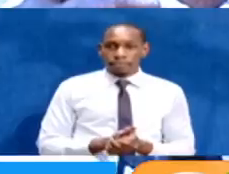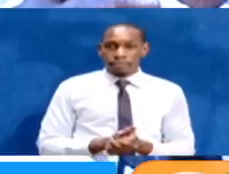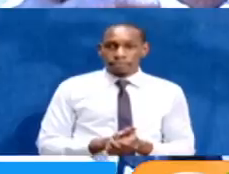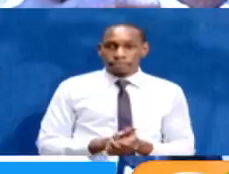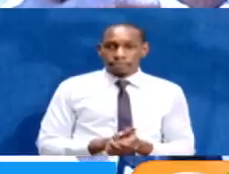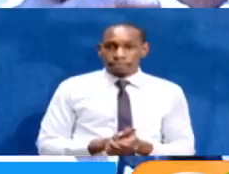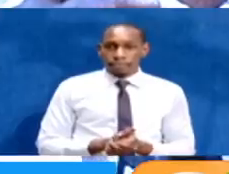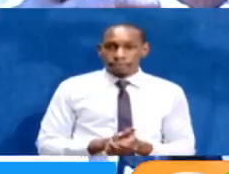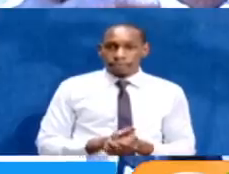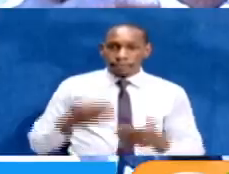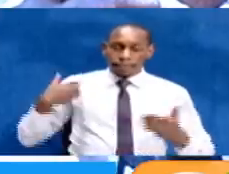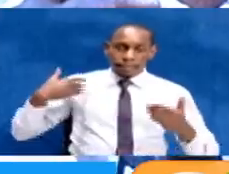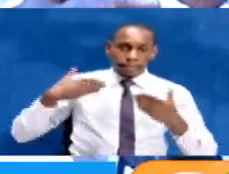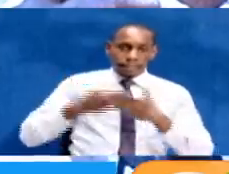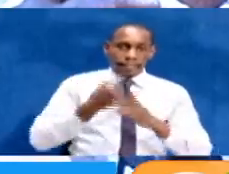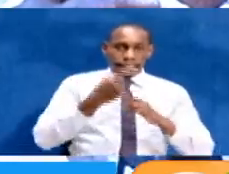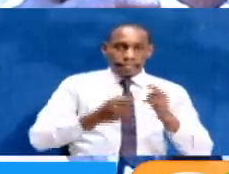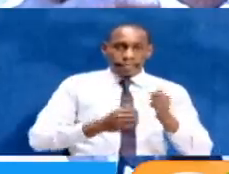From